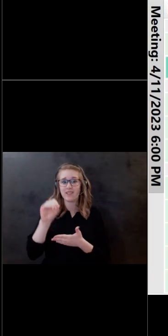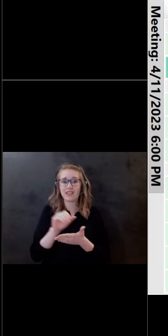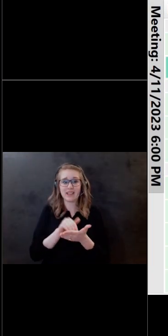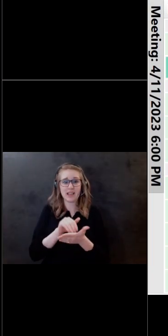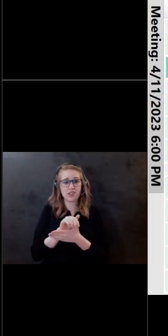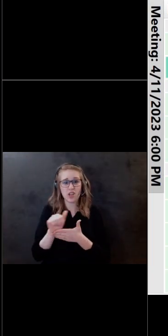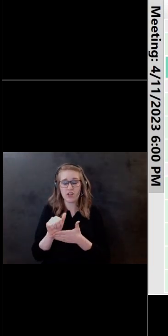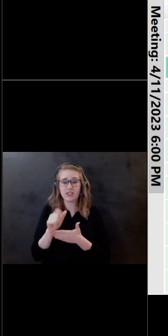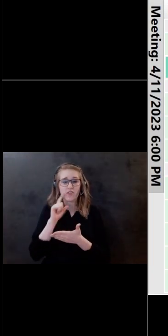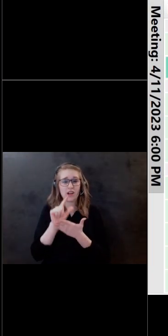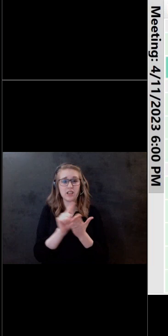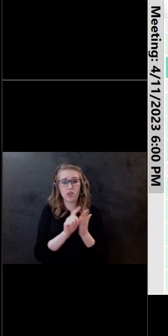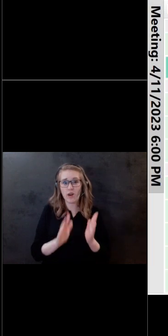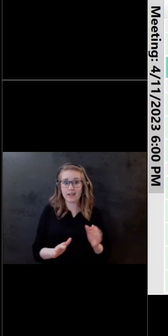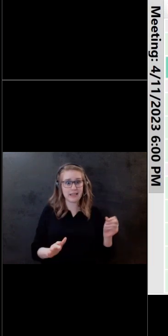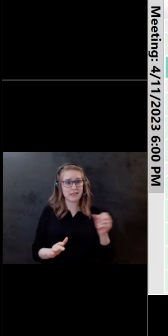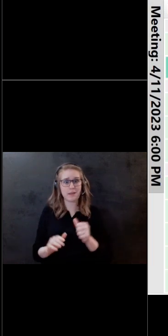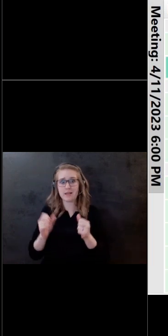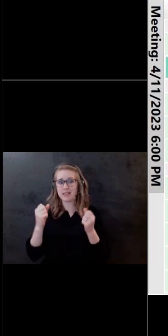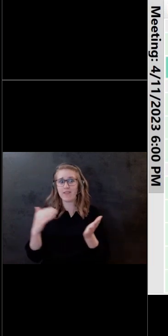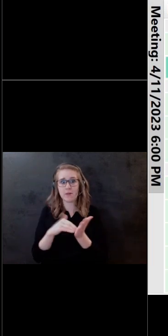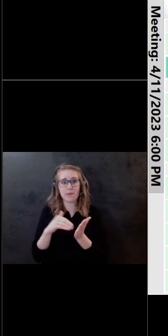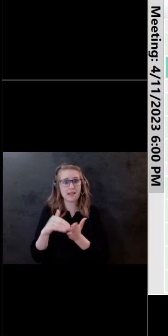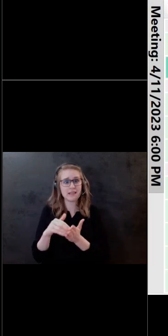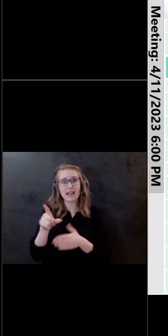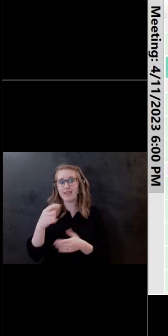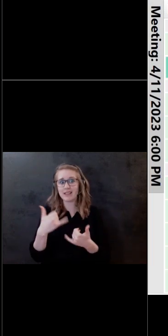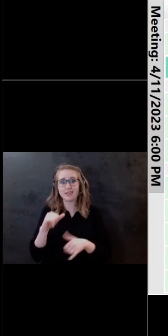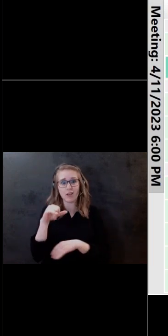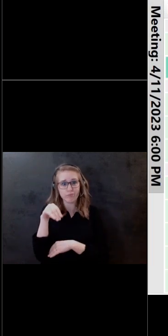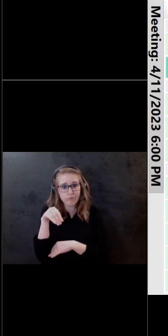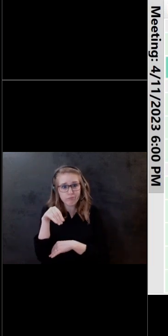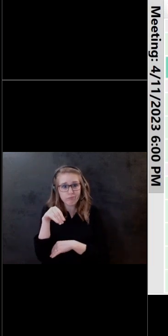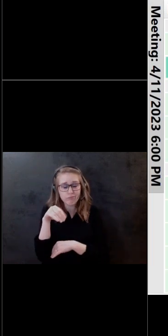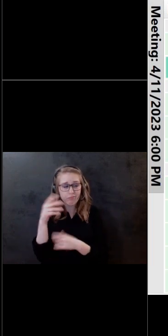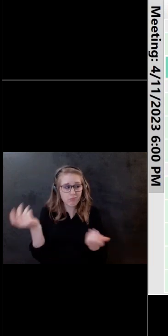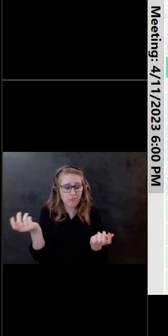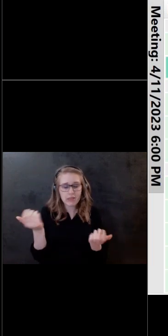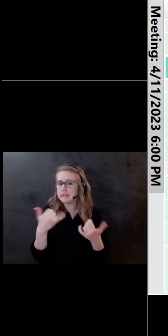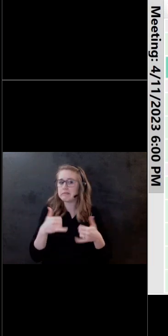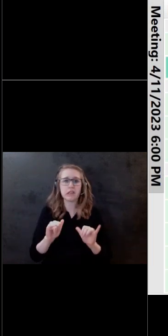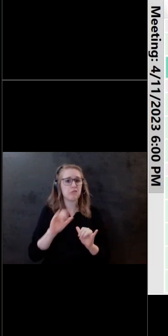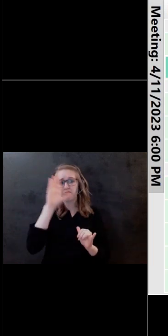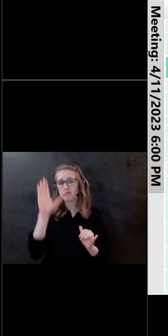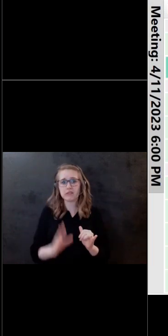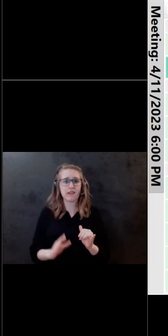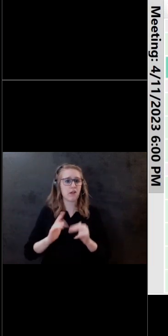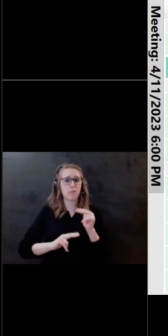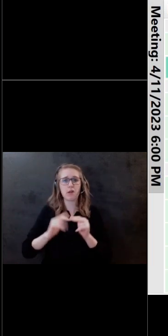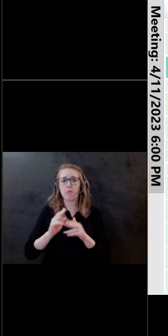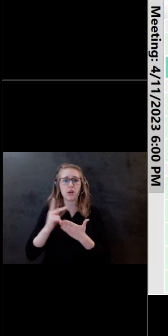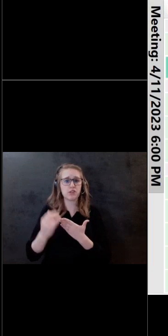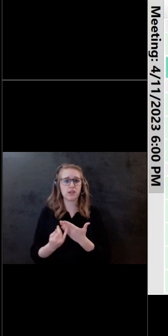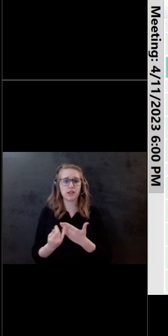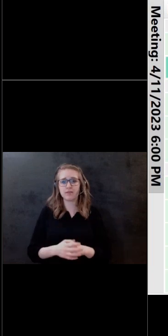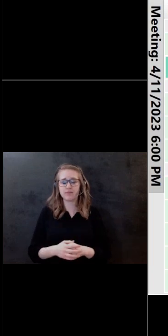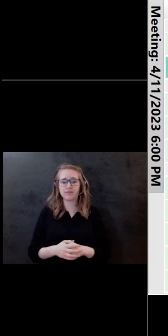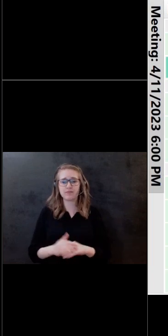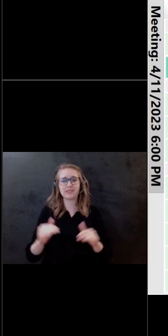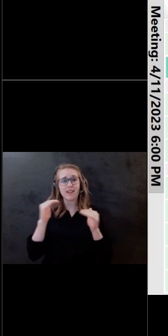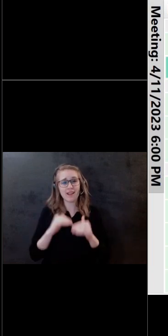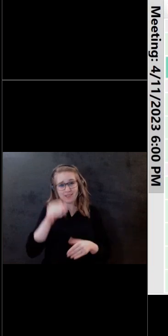lawyer. They spent millions and they walked out of here with their head hanging and they never did build the project. Okay. The next guy that